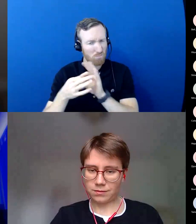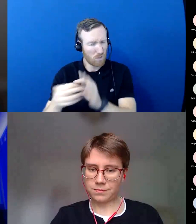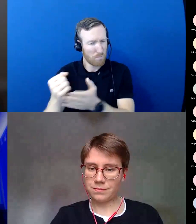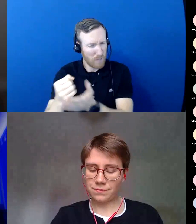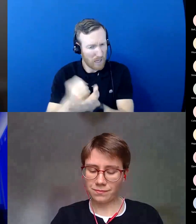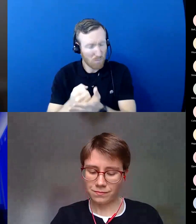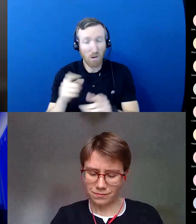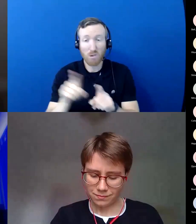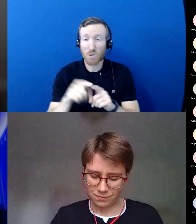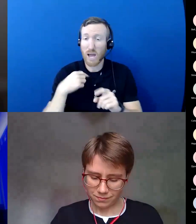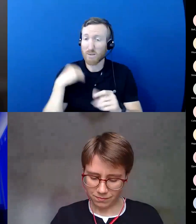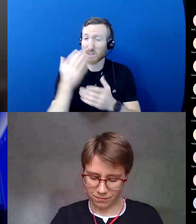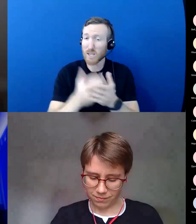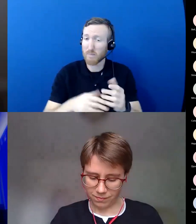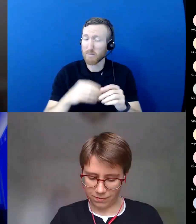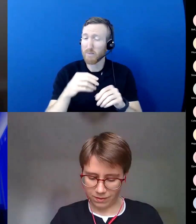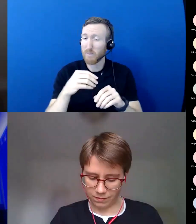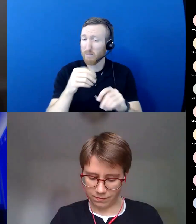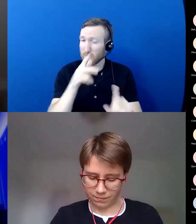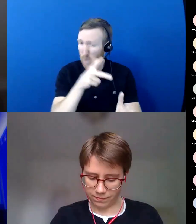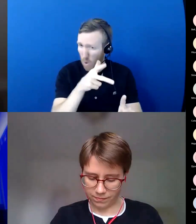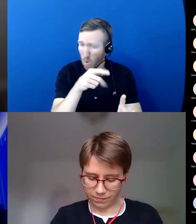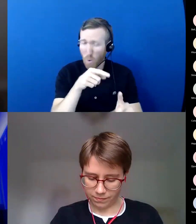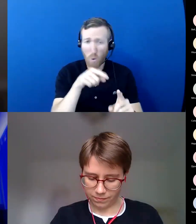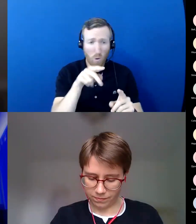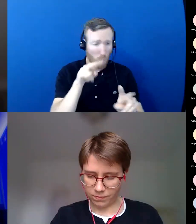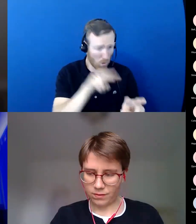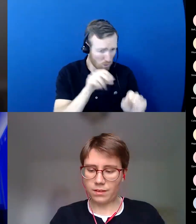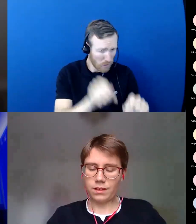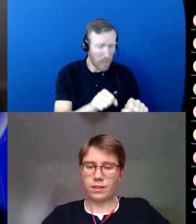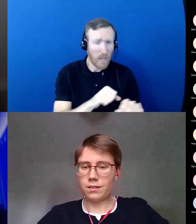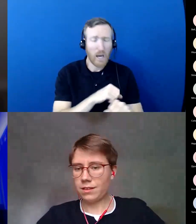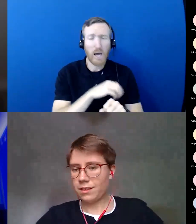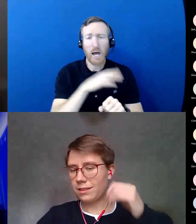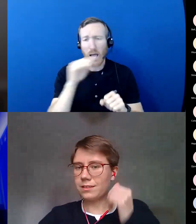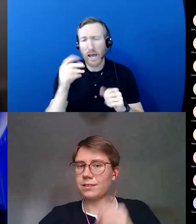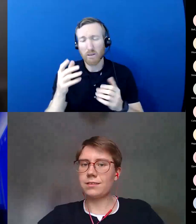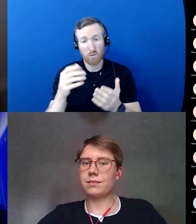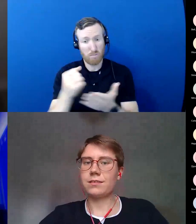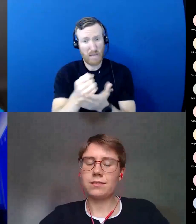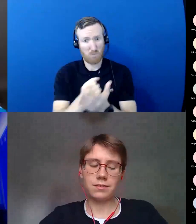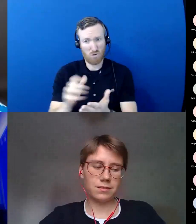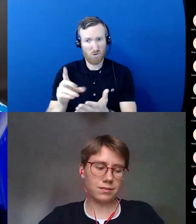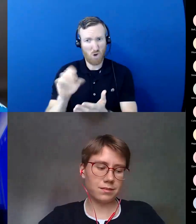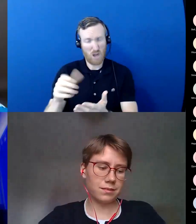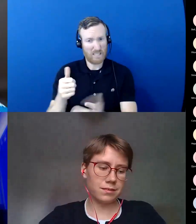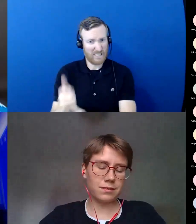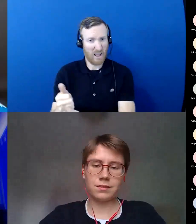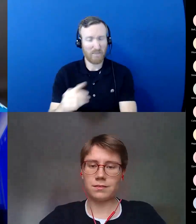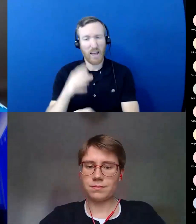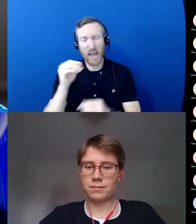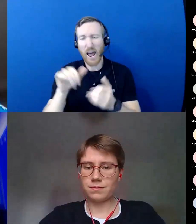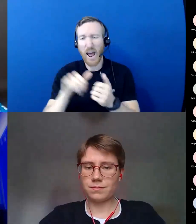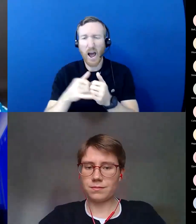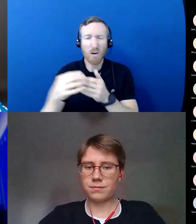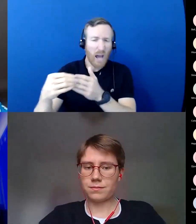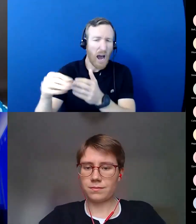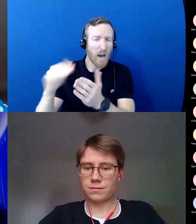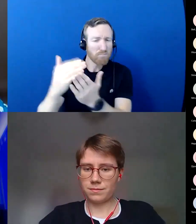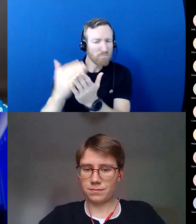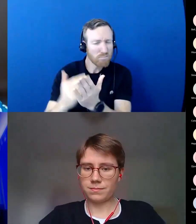videos, the passport document itself, and as well as guides. And now I am going